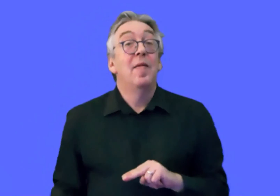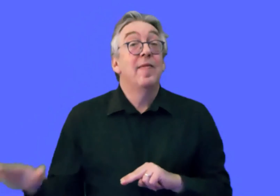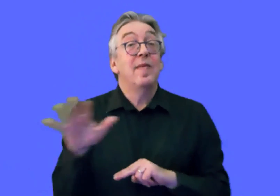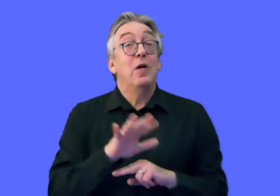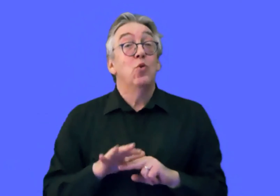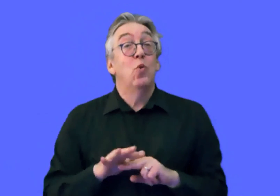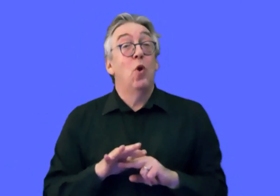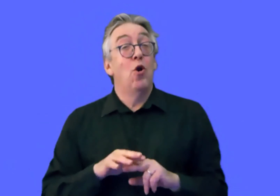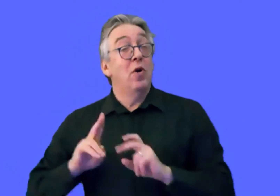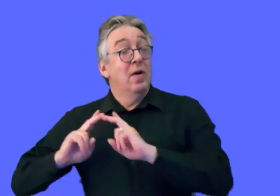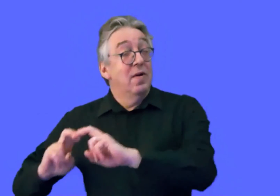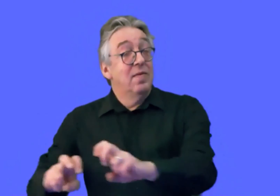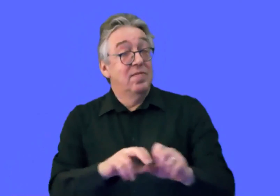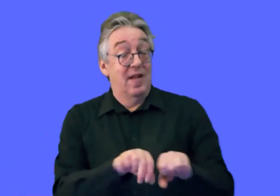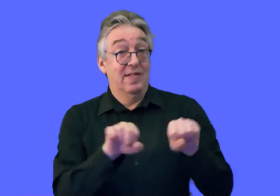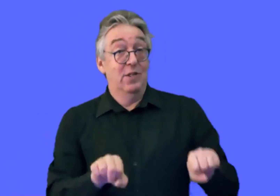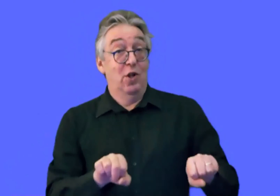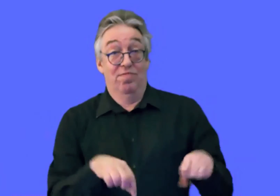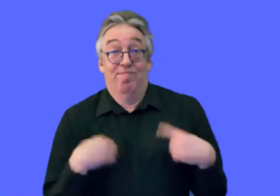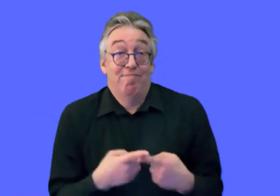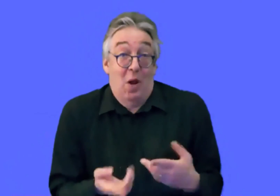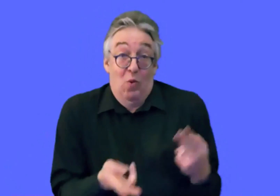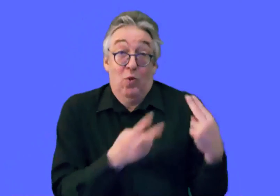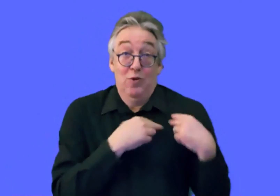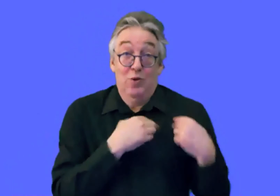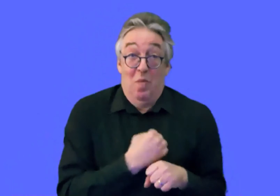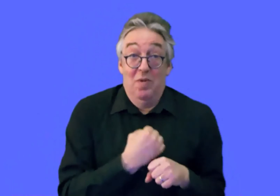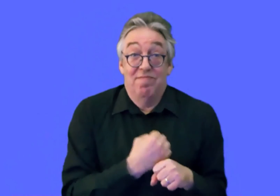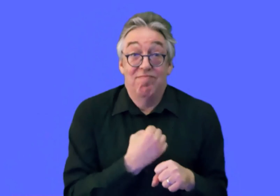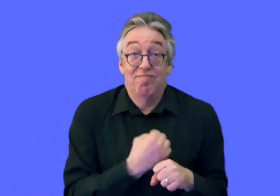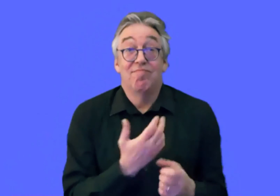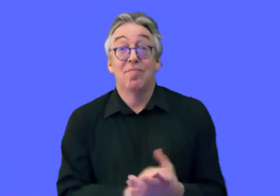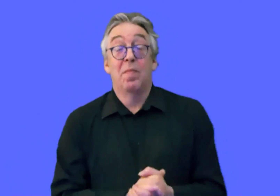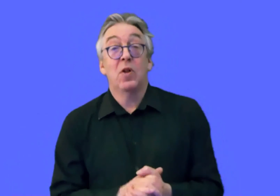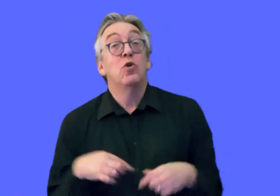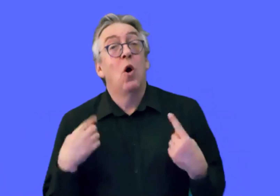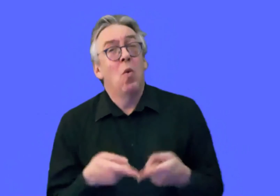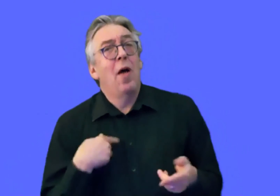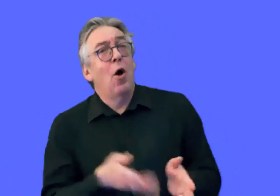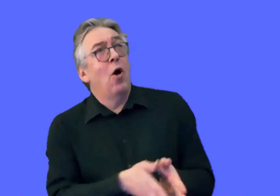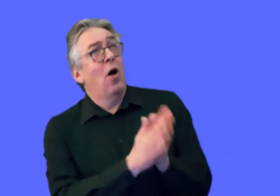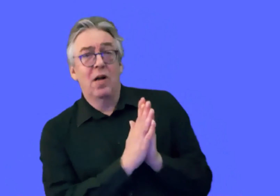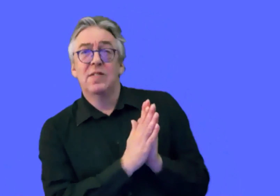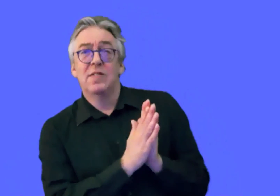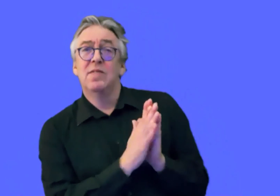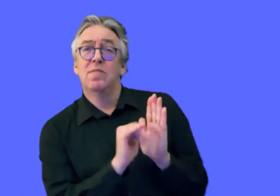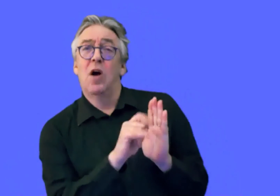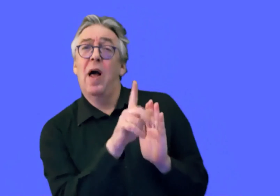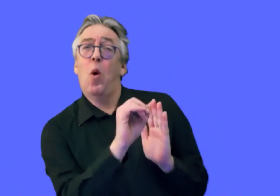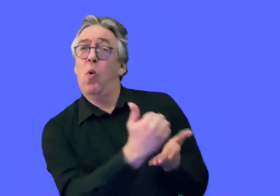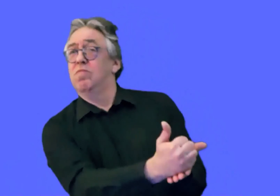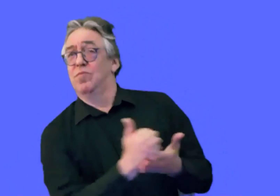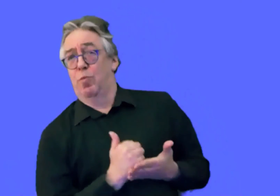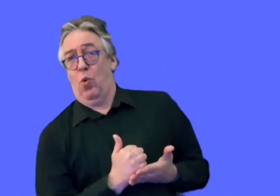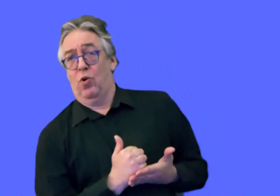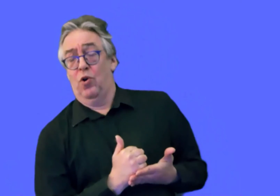part of our mandate. And in this case, we requested for support. So, and this is where